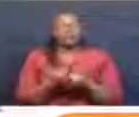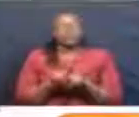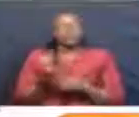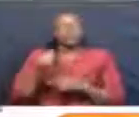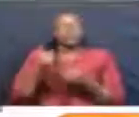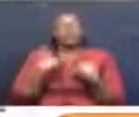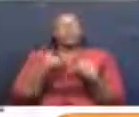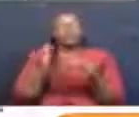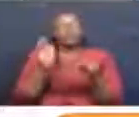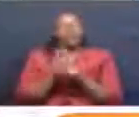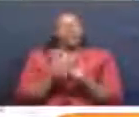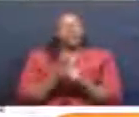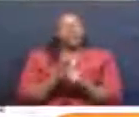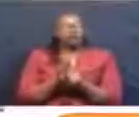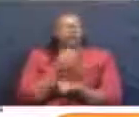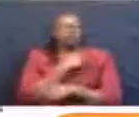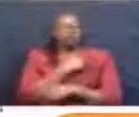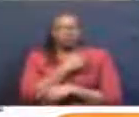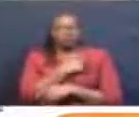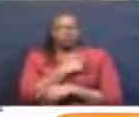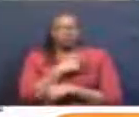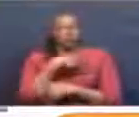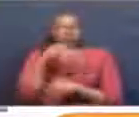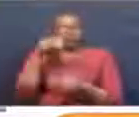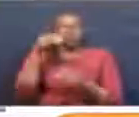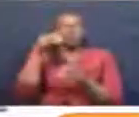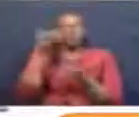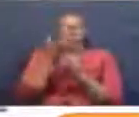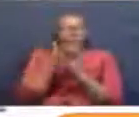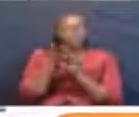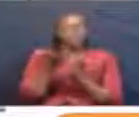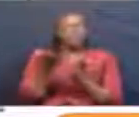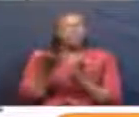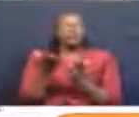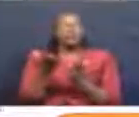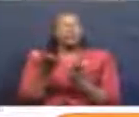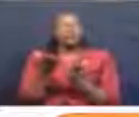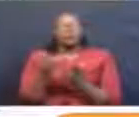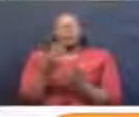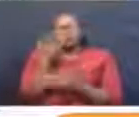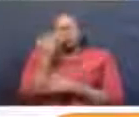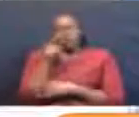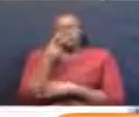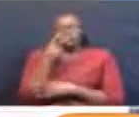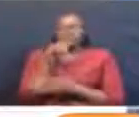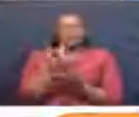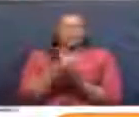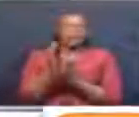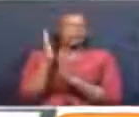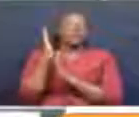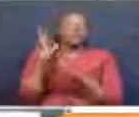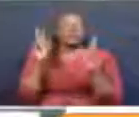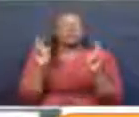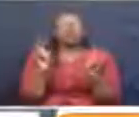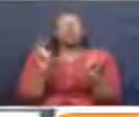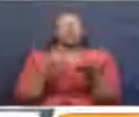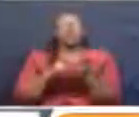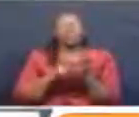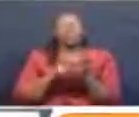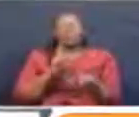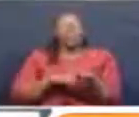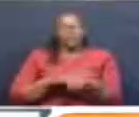Mm-hmm. We have a lot of consultation within the community. As I said, it's a security issue. And